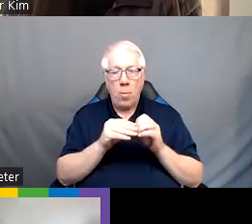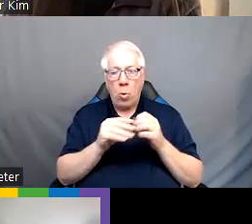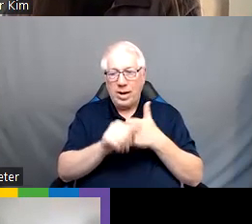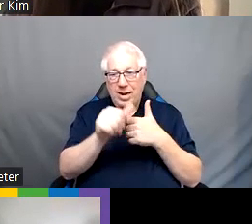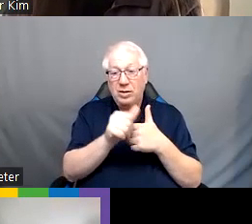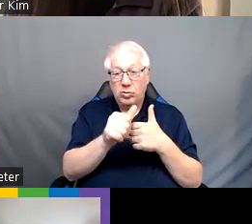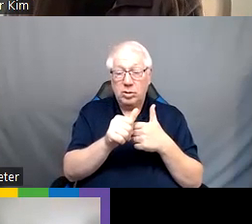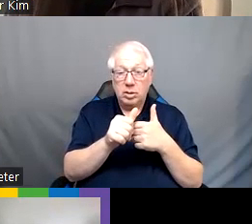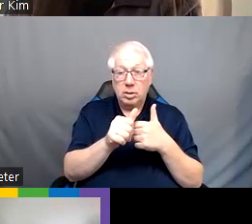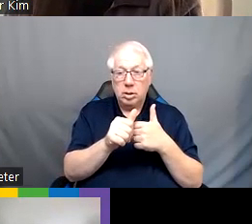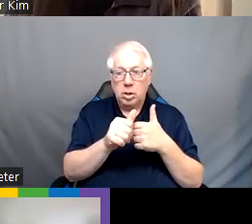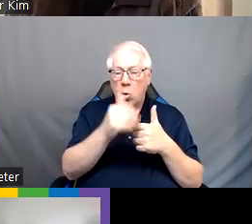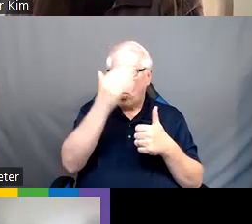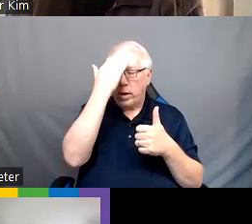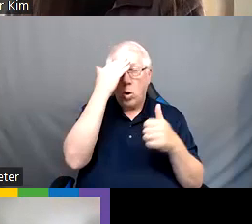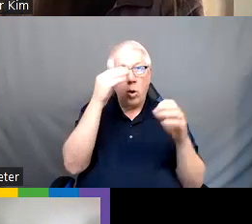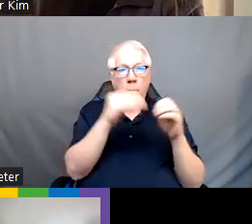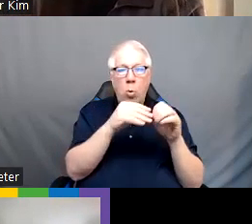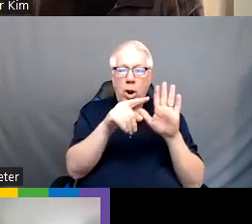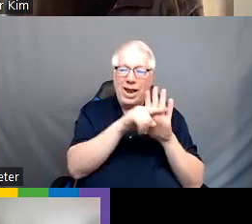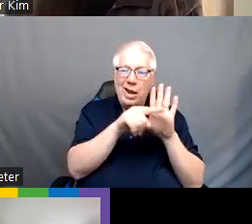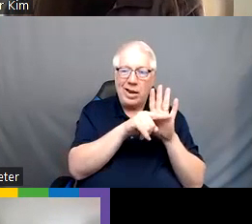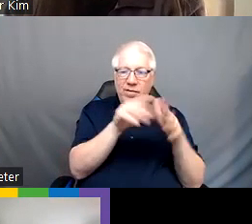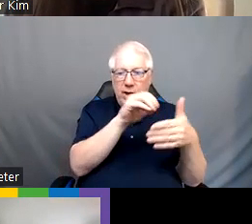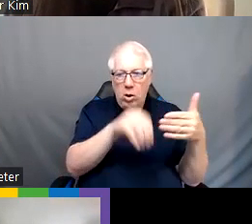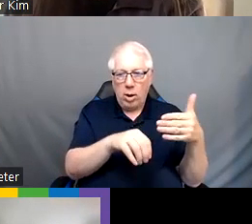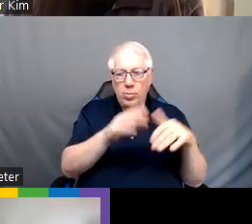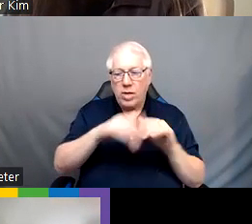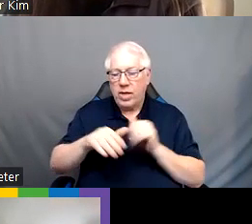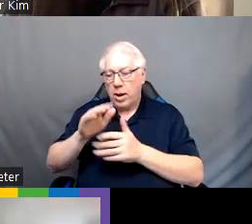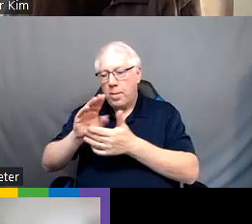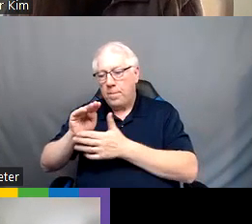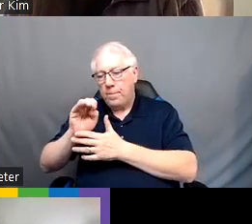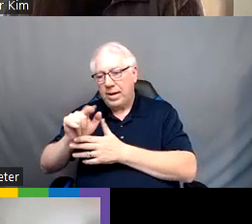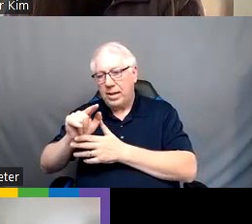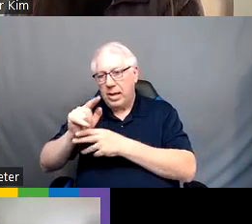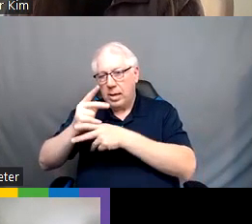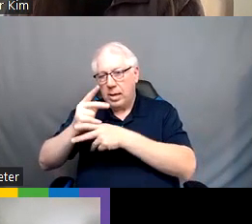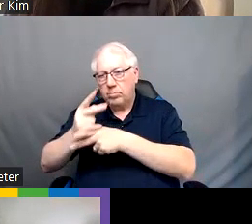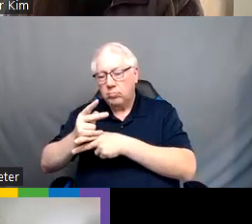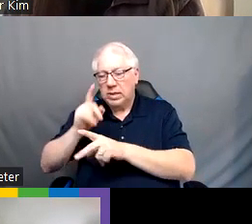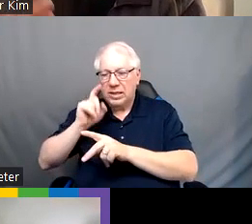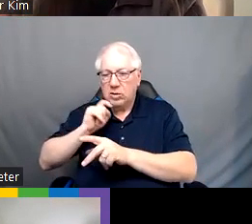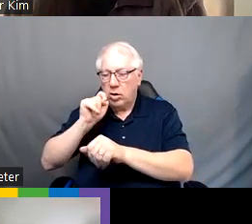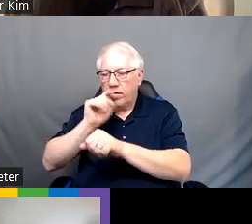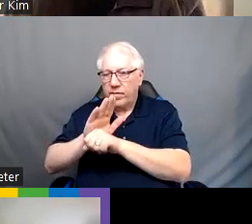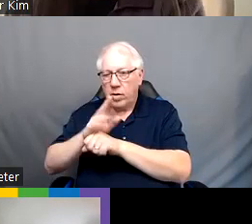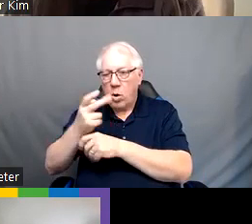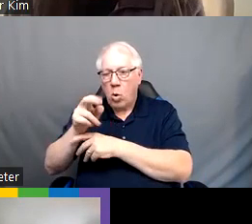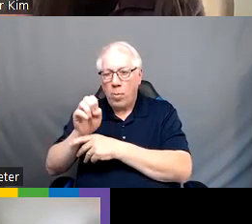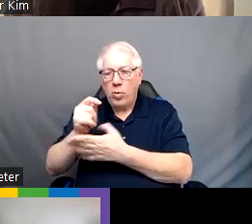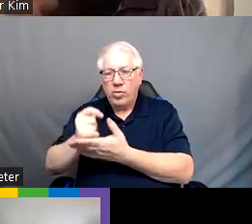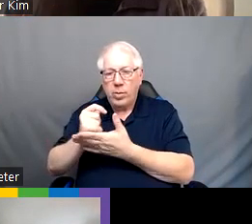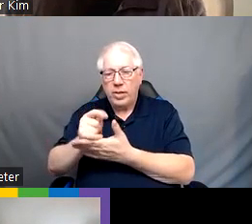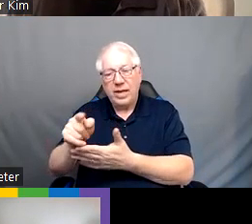dangerous. We know has much more negative outcomes than medically monitored gender affirming hormone therapy, which is one incredibly